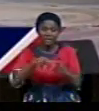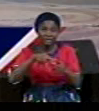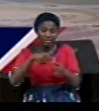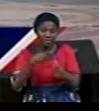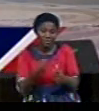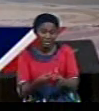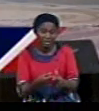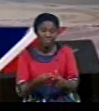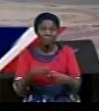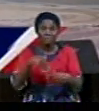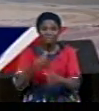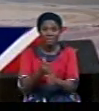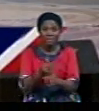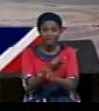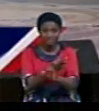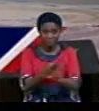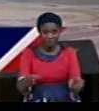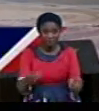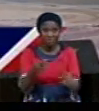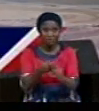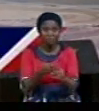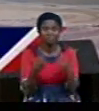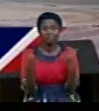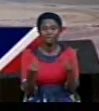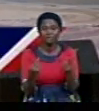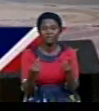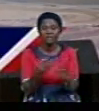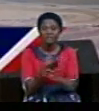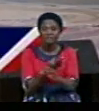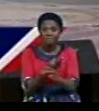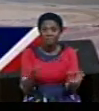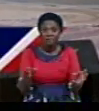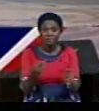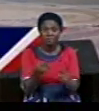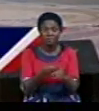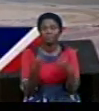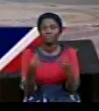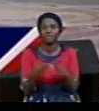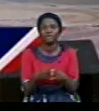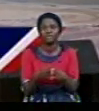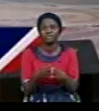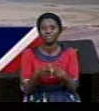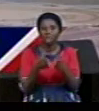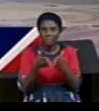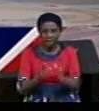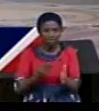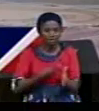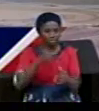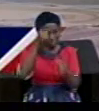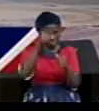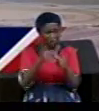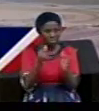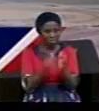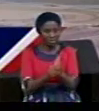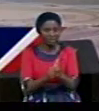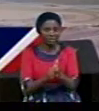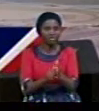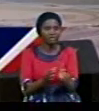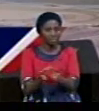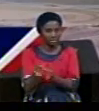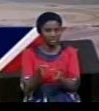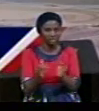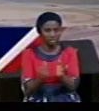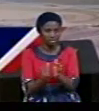free from sin let's remember that illustration I give that somebody fell into